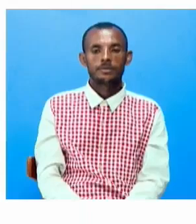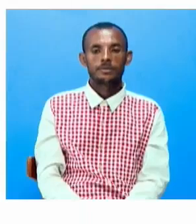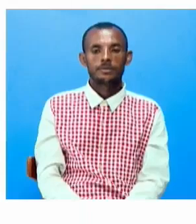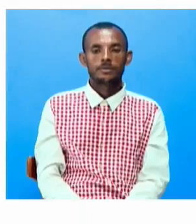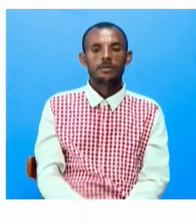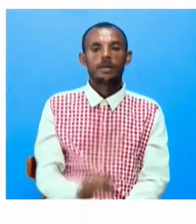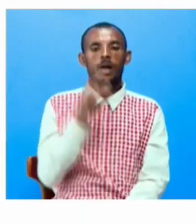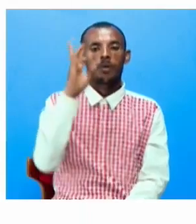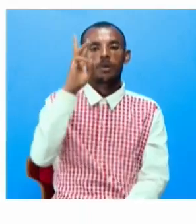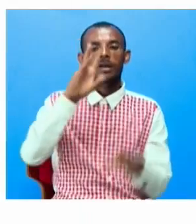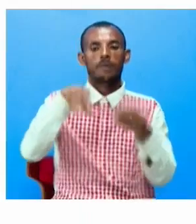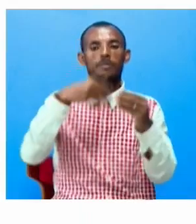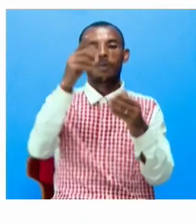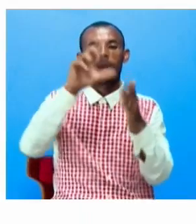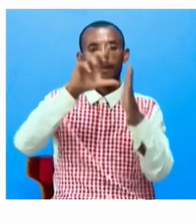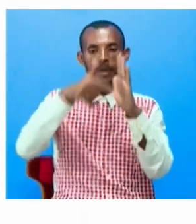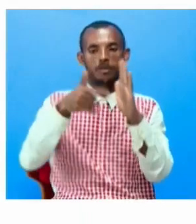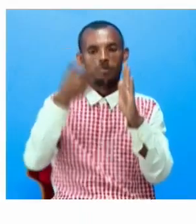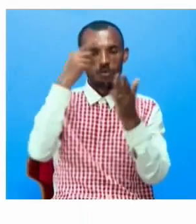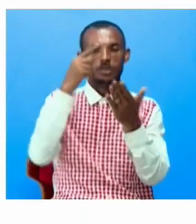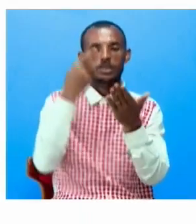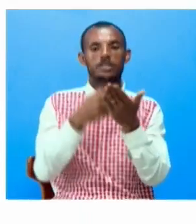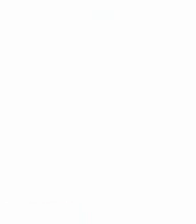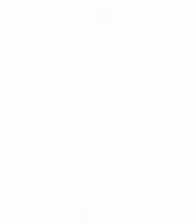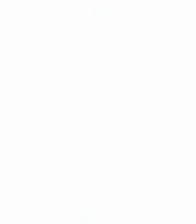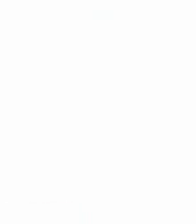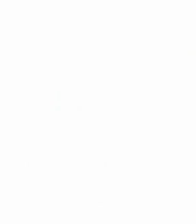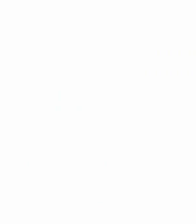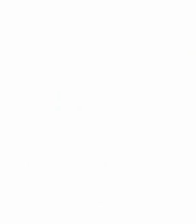I'll give you 1 minute for this question.